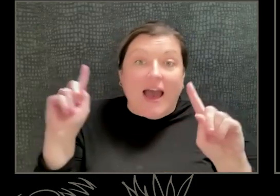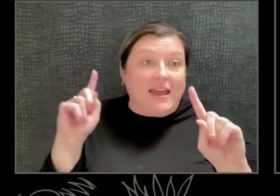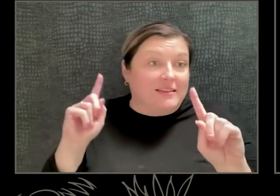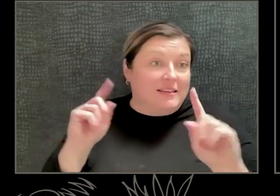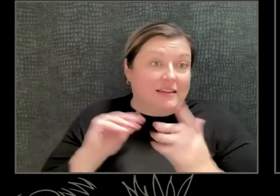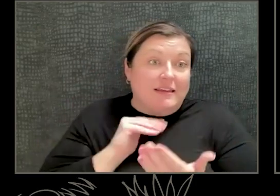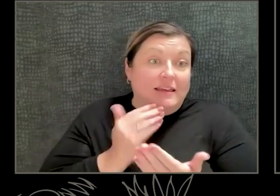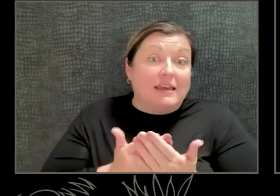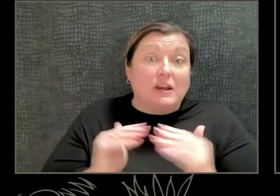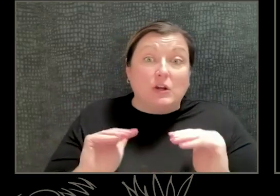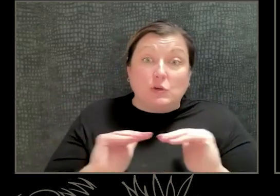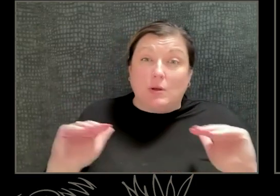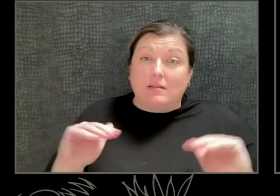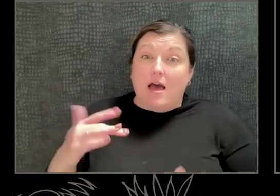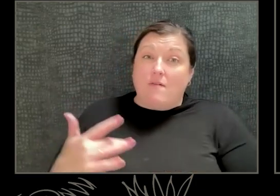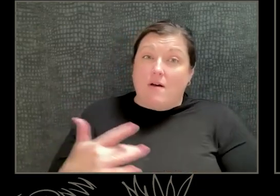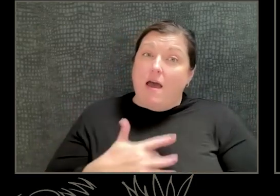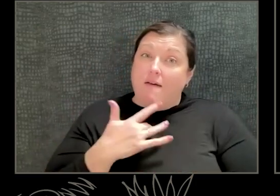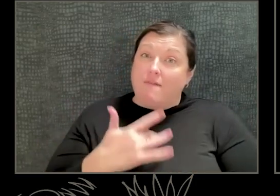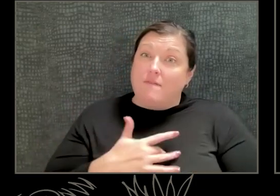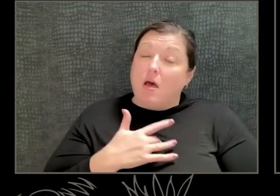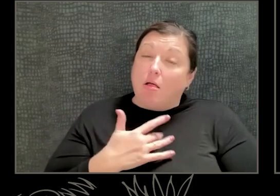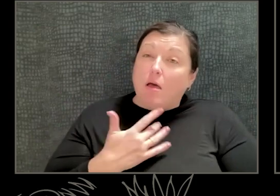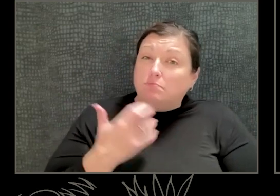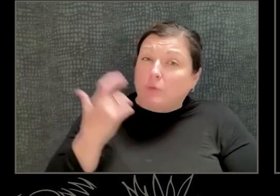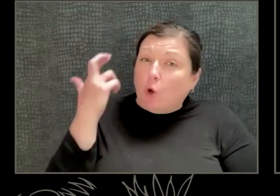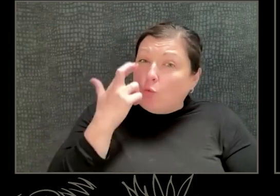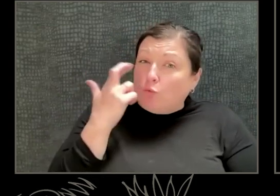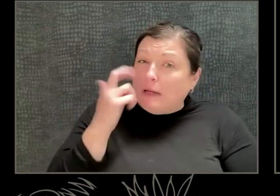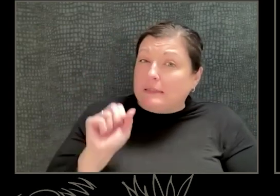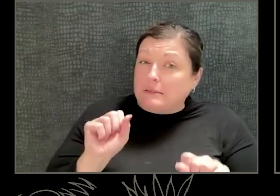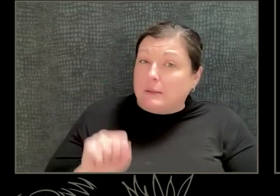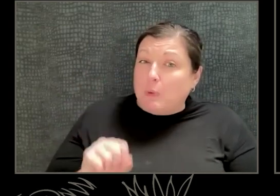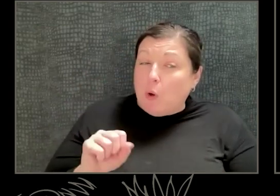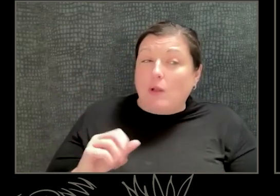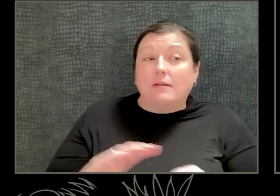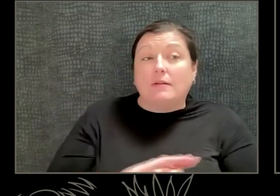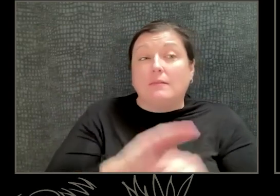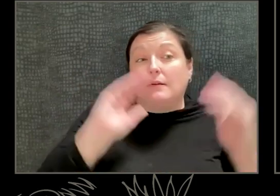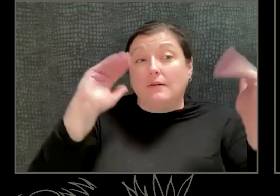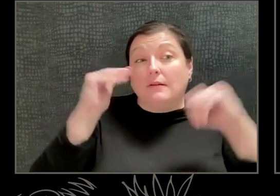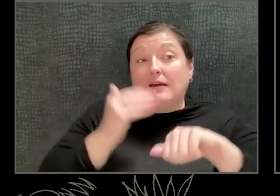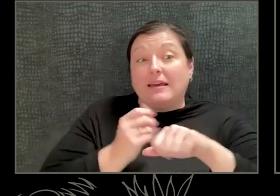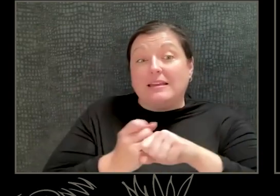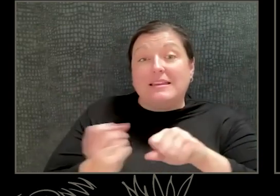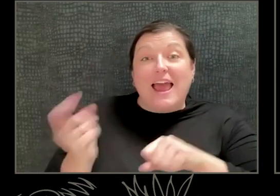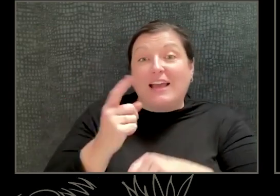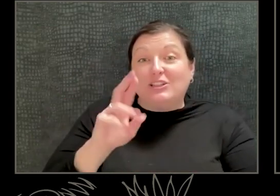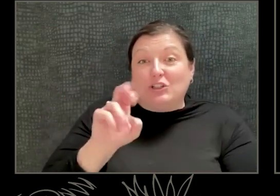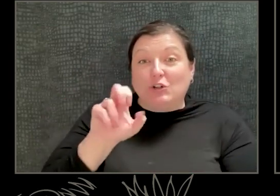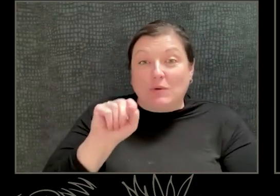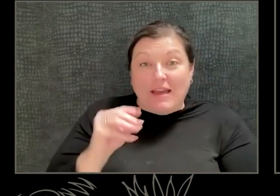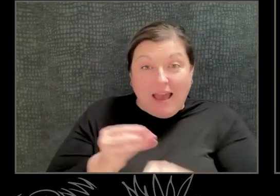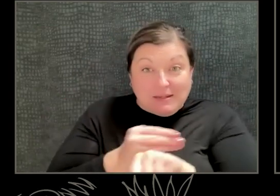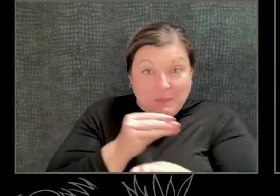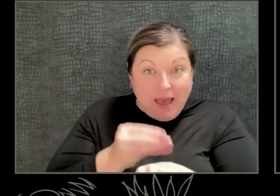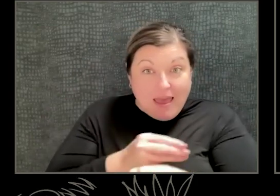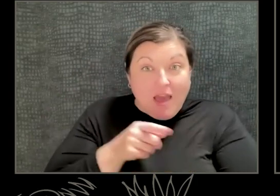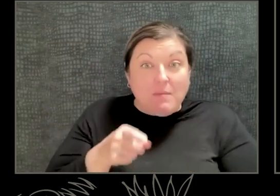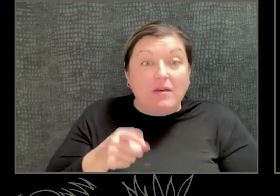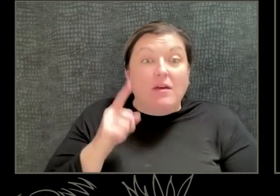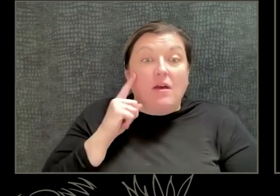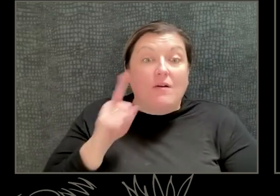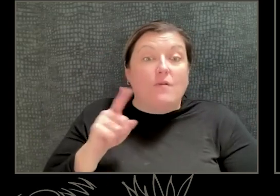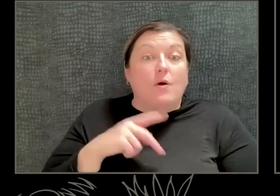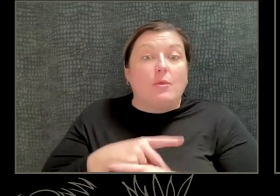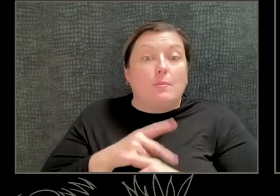a level that I think is quite reasonable. I fully expect in next year's React Miami for there to be